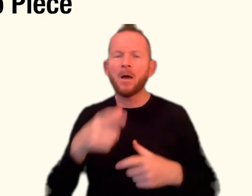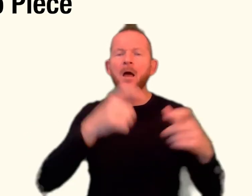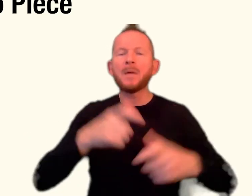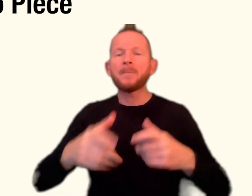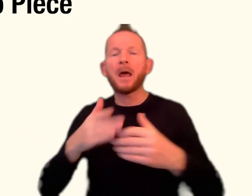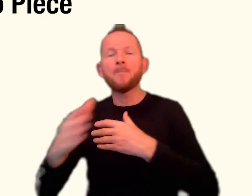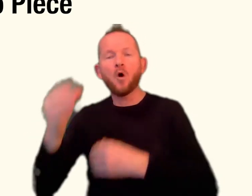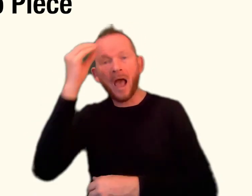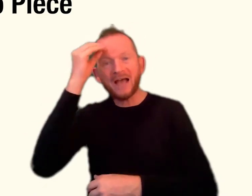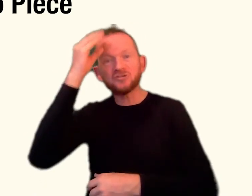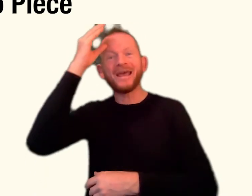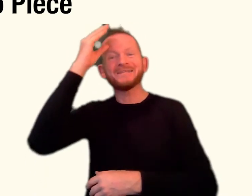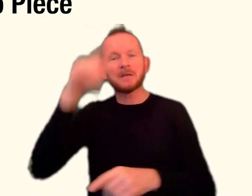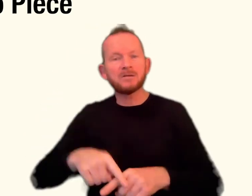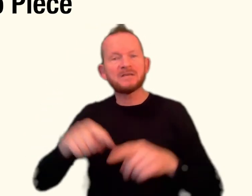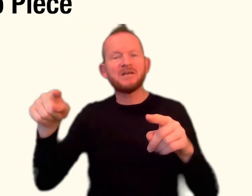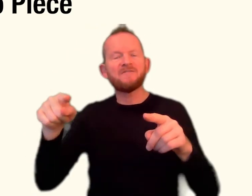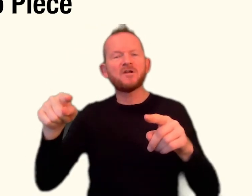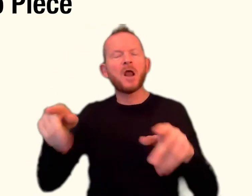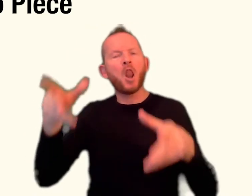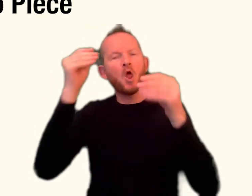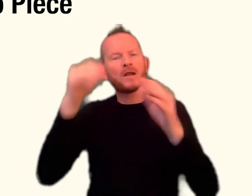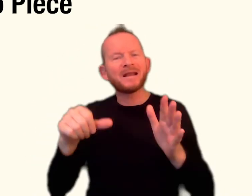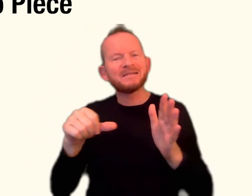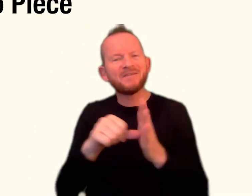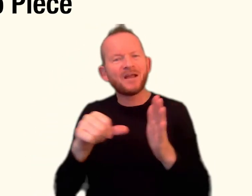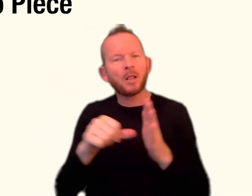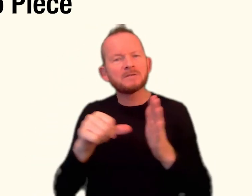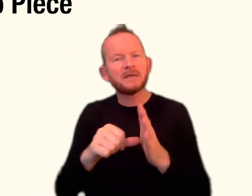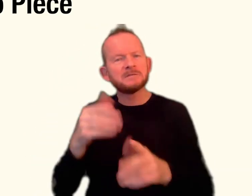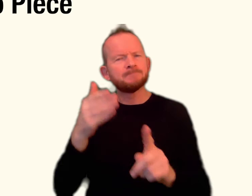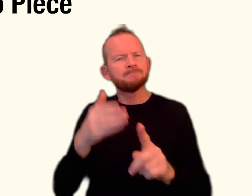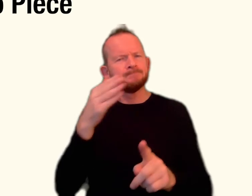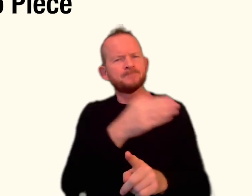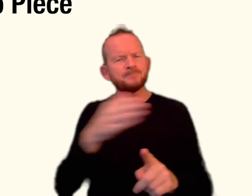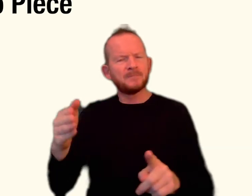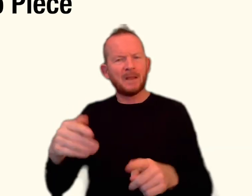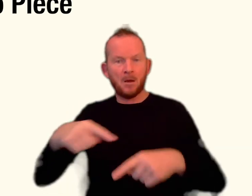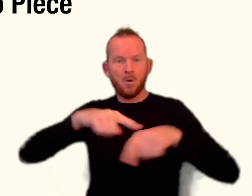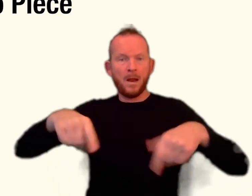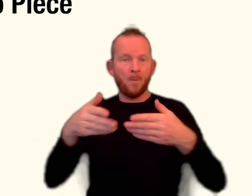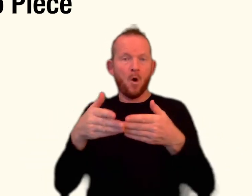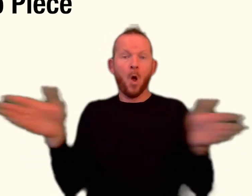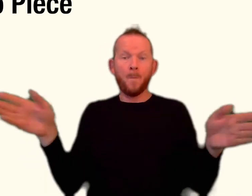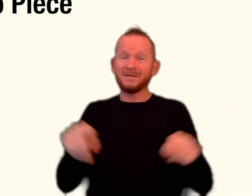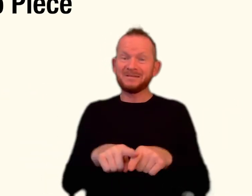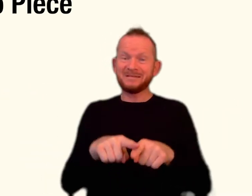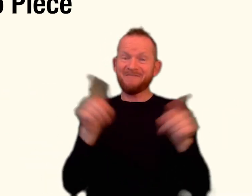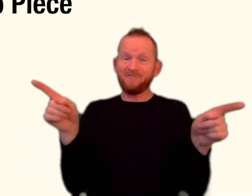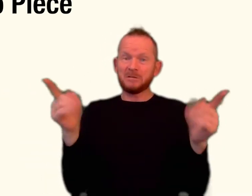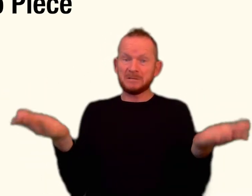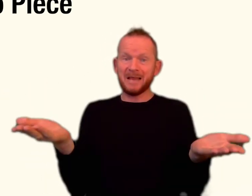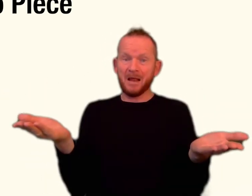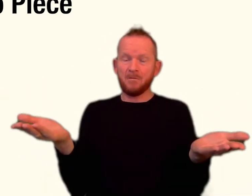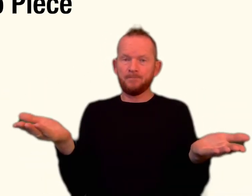for want of a better word, on different learning difficulties, and we're more open to difference. You know,